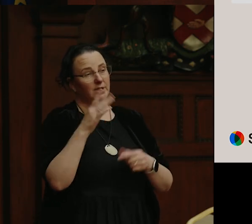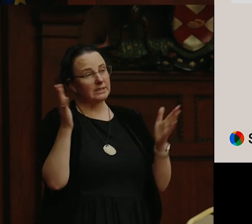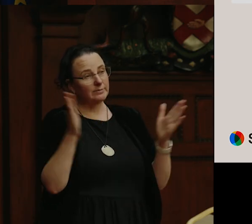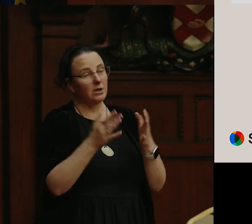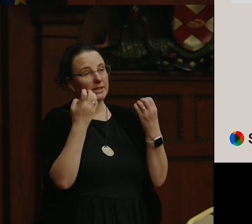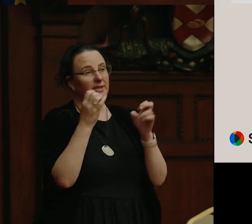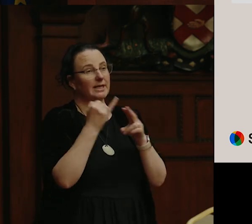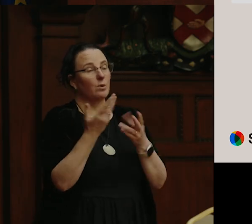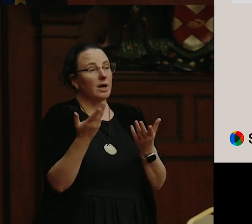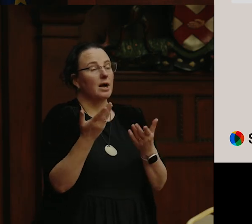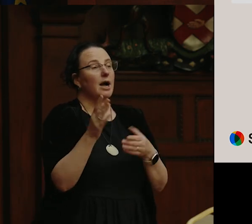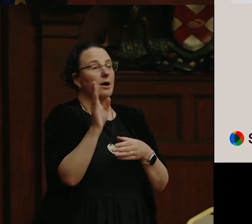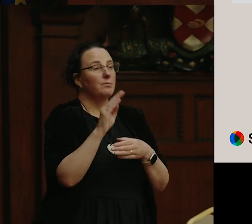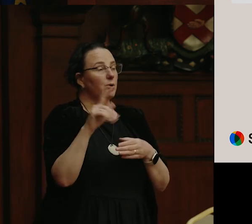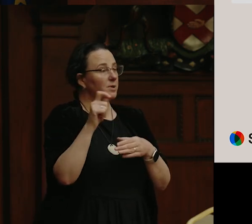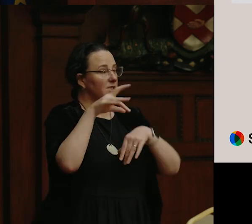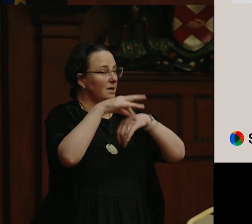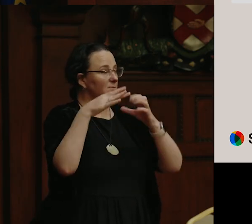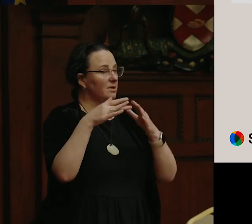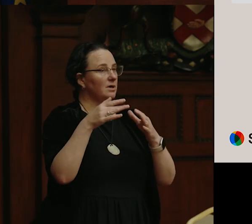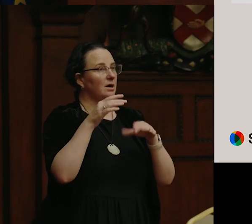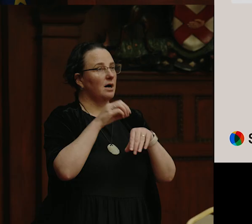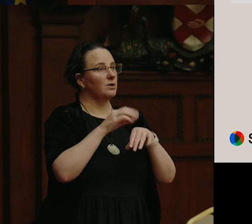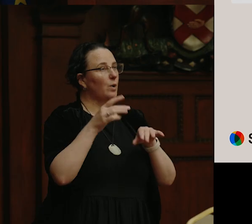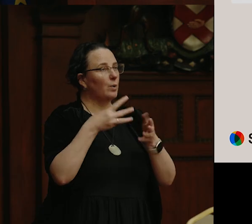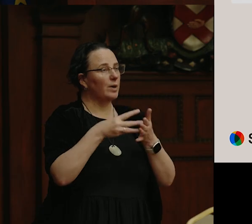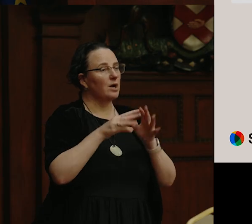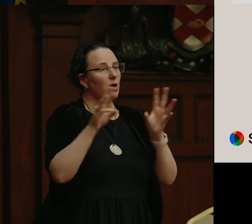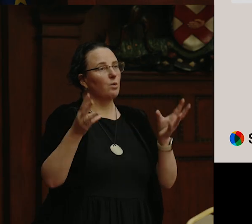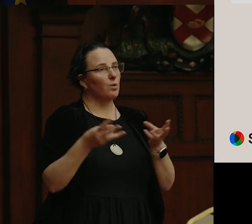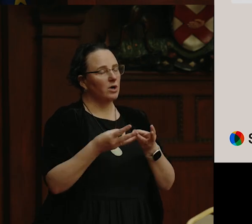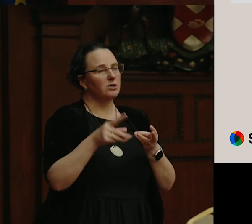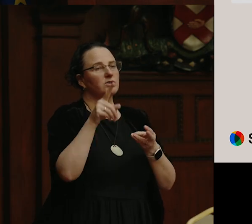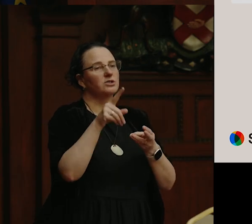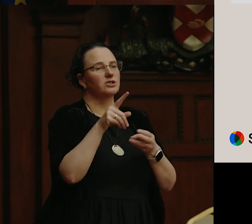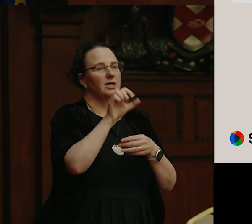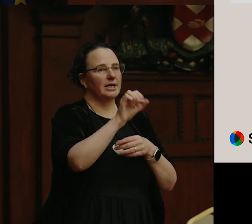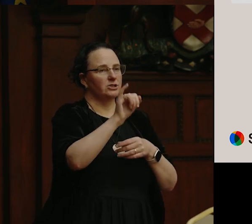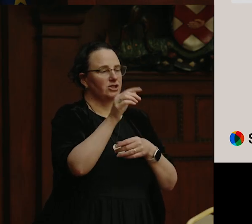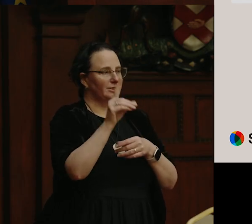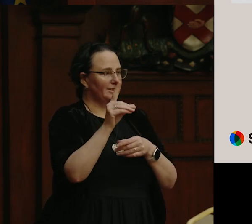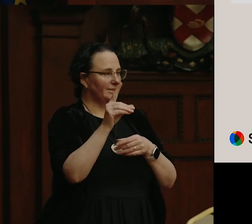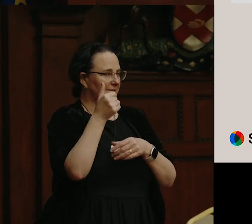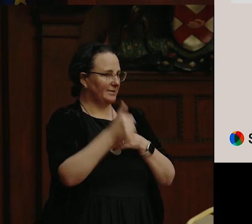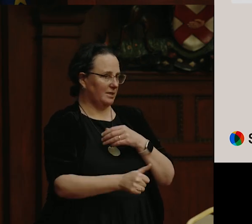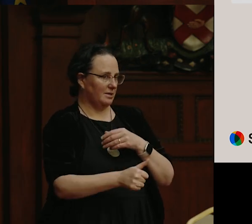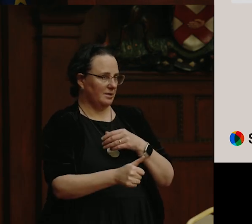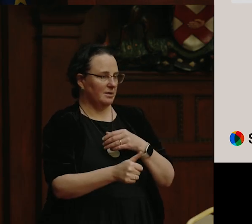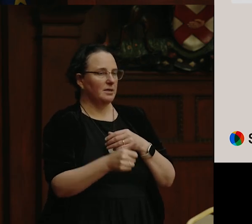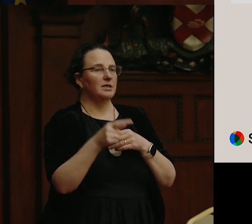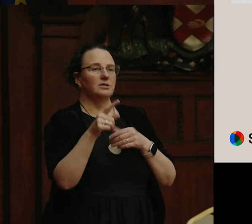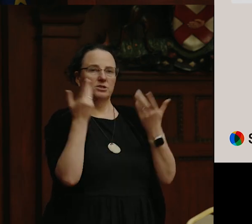in Beaumont Hospital on World Sjögren's Day, which was really important for us to bring the findings and bring the